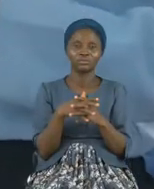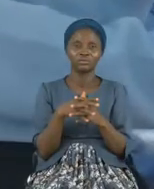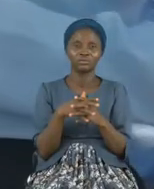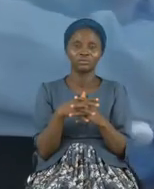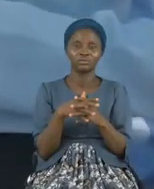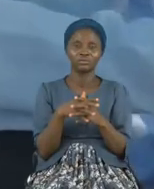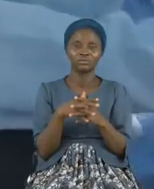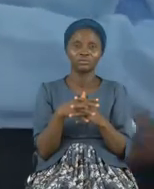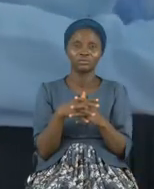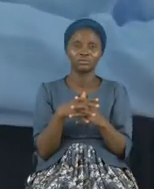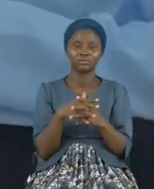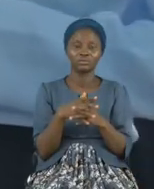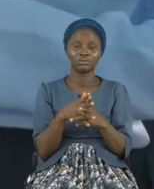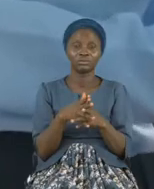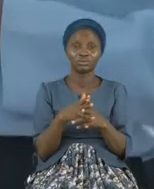Be a man of God.